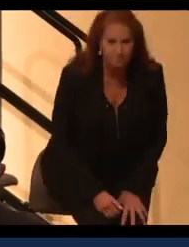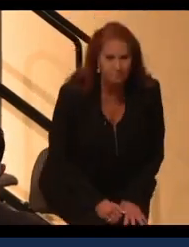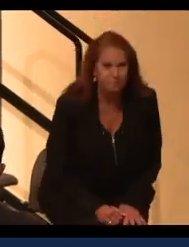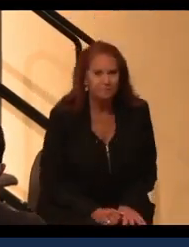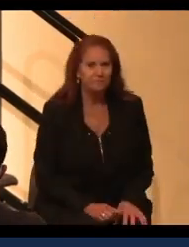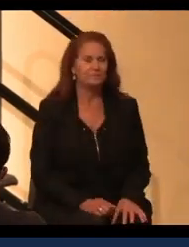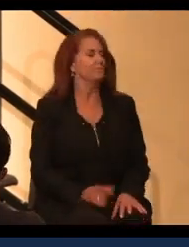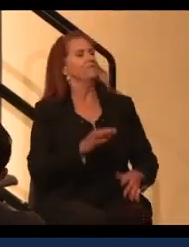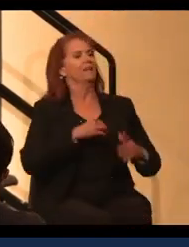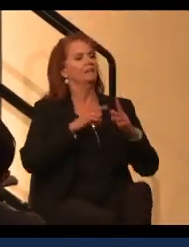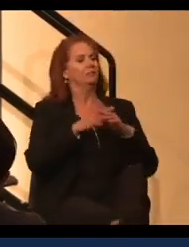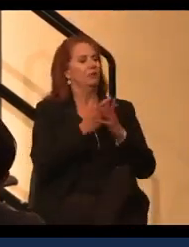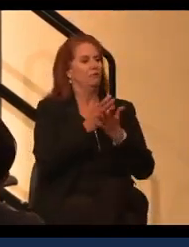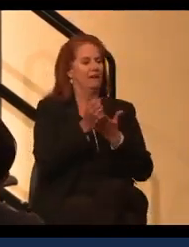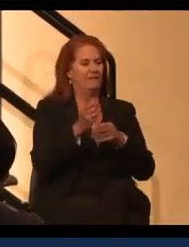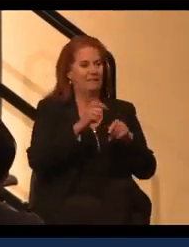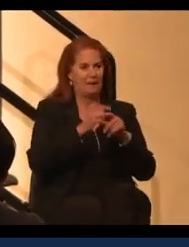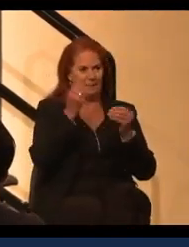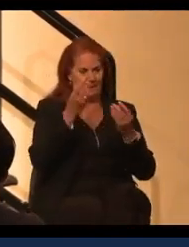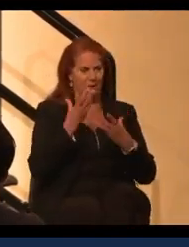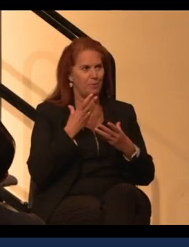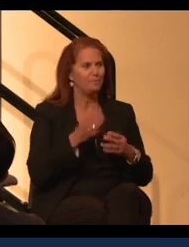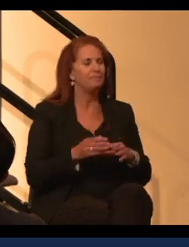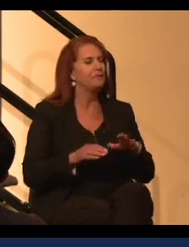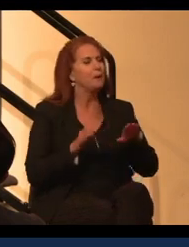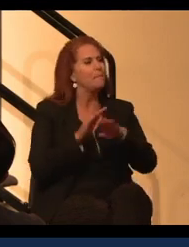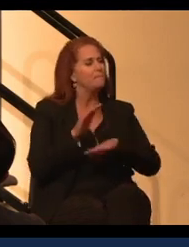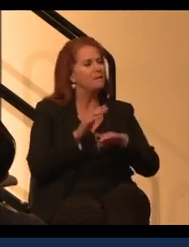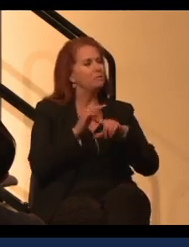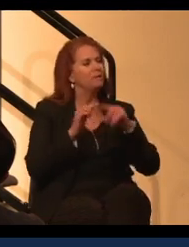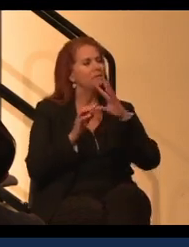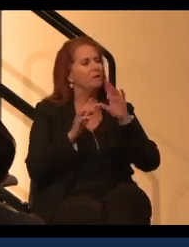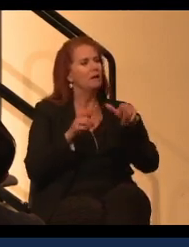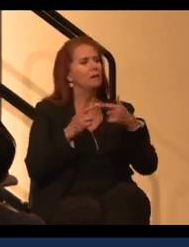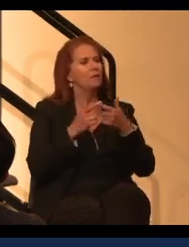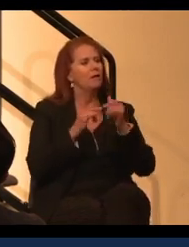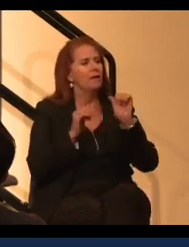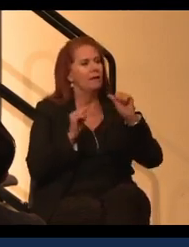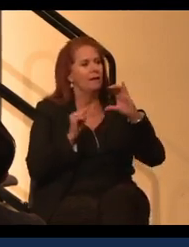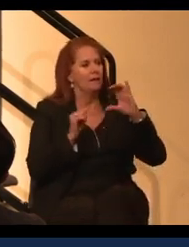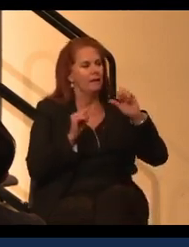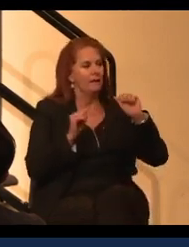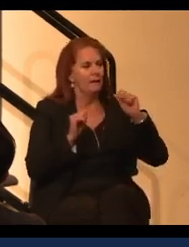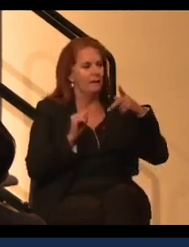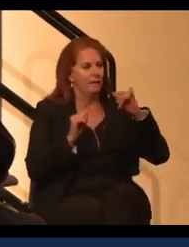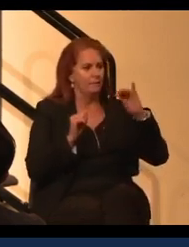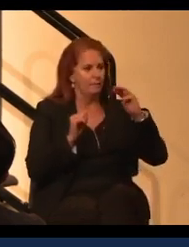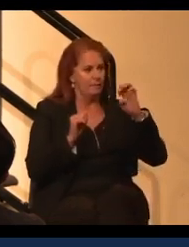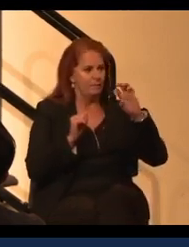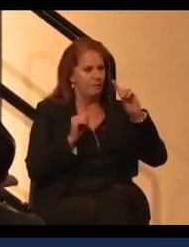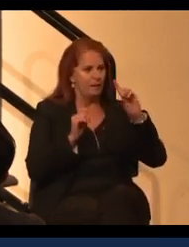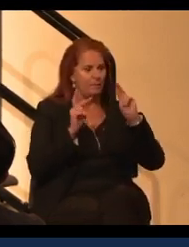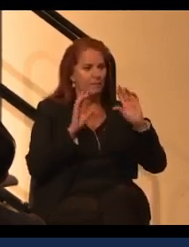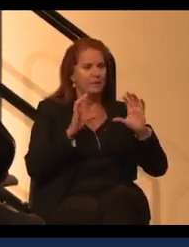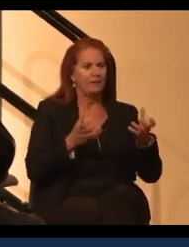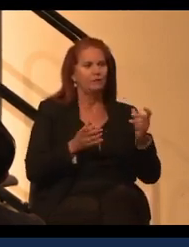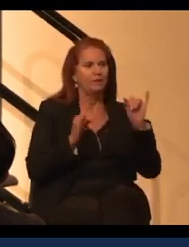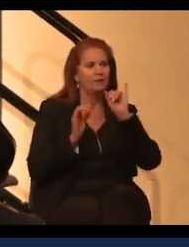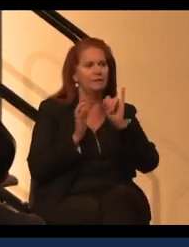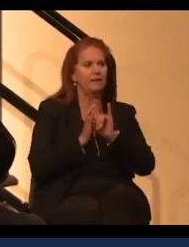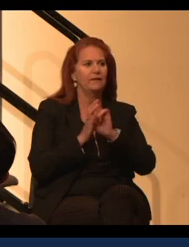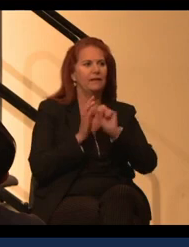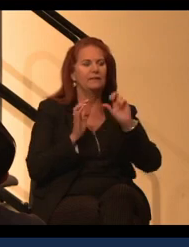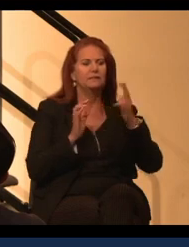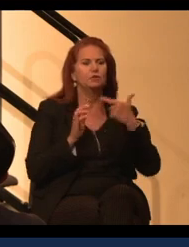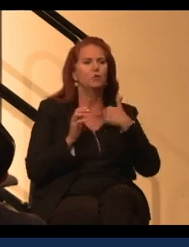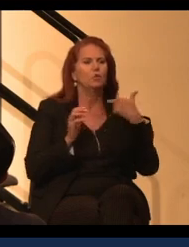out of time. So basically, when we talk about the IPMED population, and those of you who identify as such, we